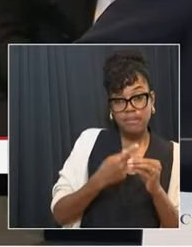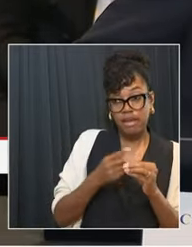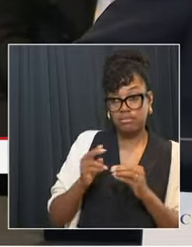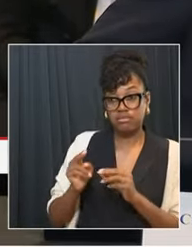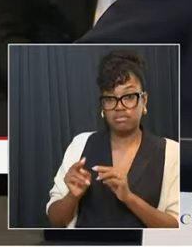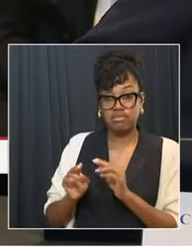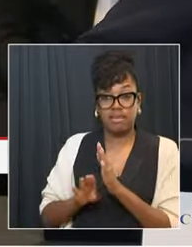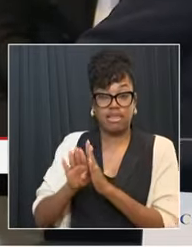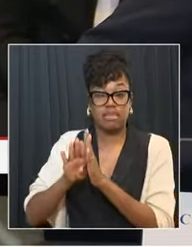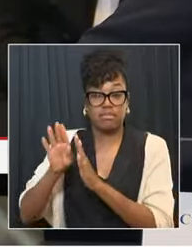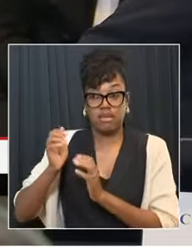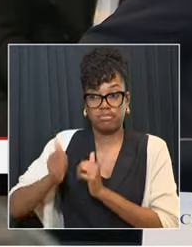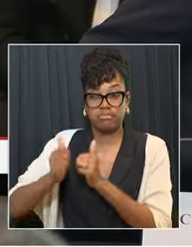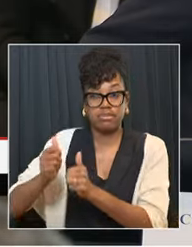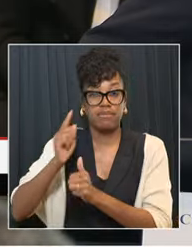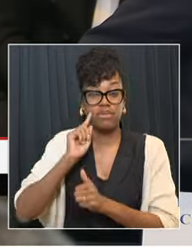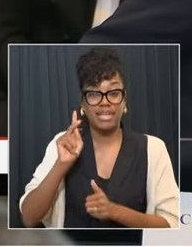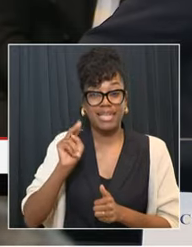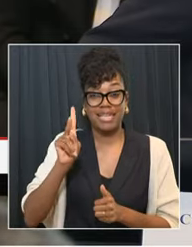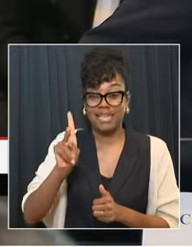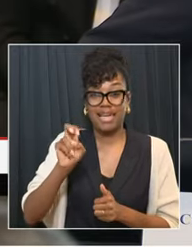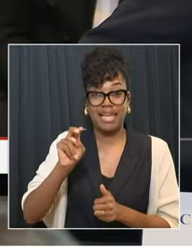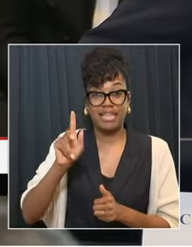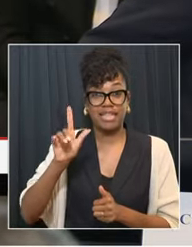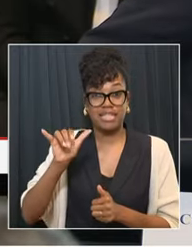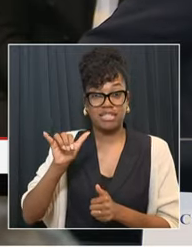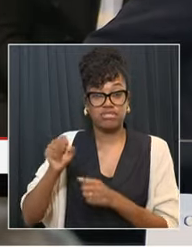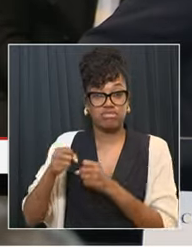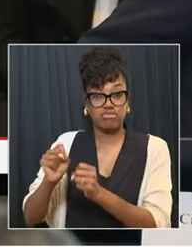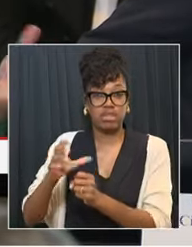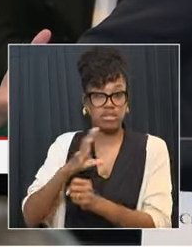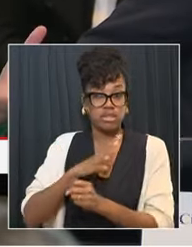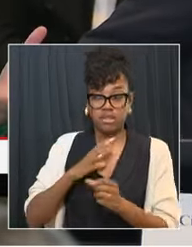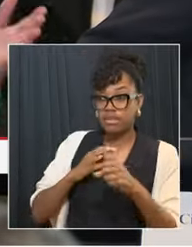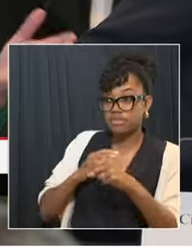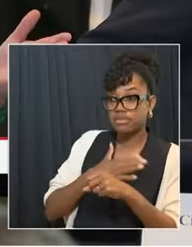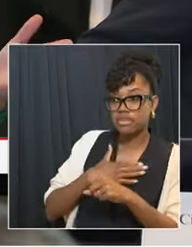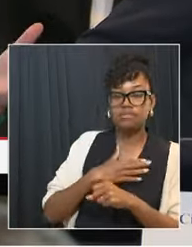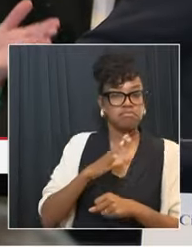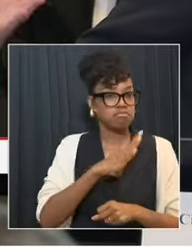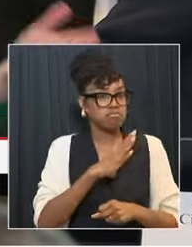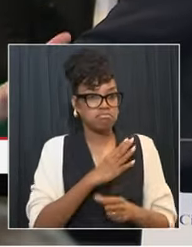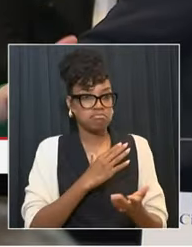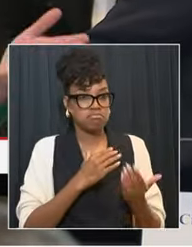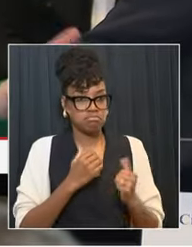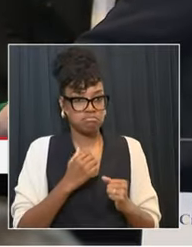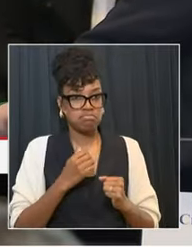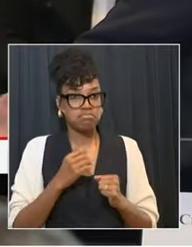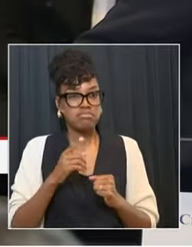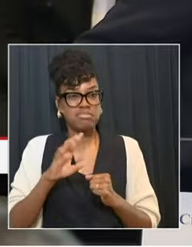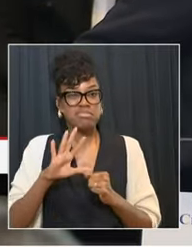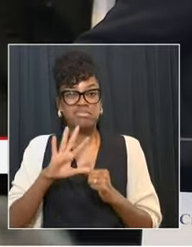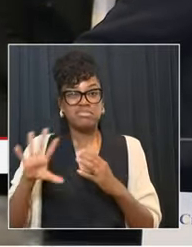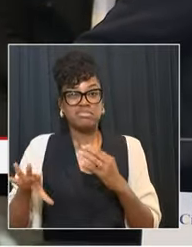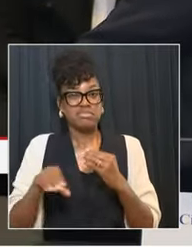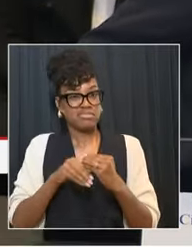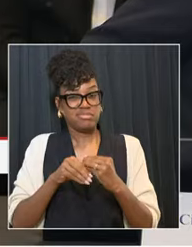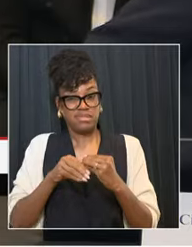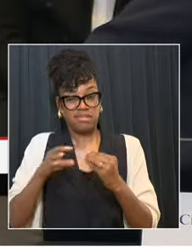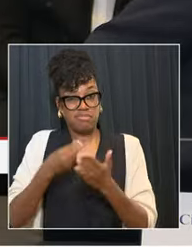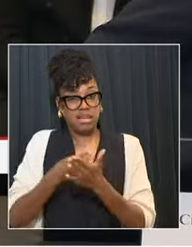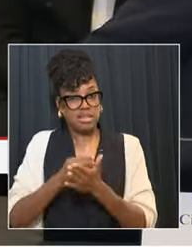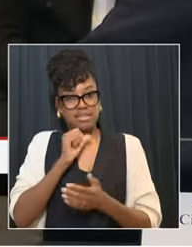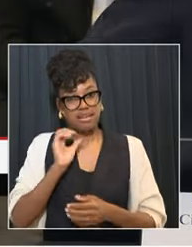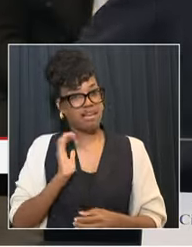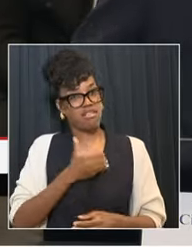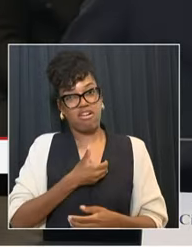Thank you. And the only thing I would say, just on Cure the Streets, since that program's not run by us, I don't know if we can answer that, but we will talk to the Attorney